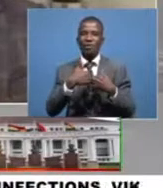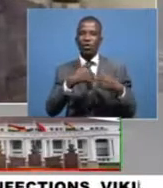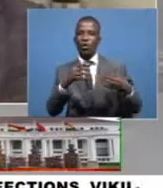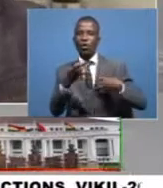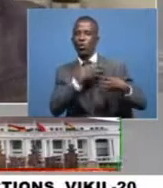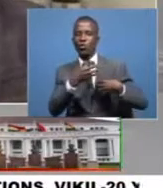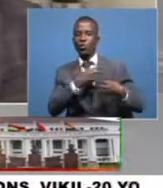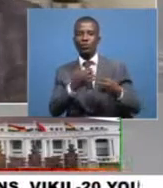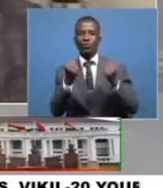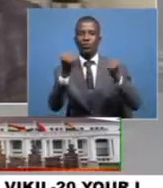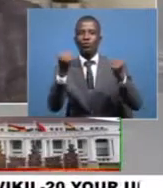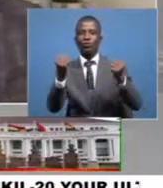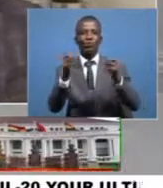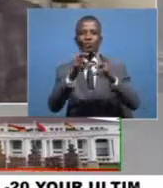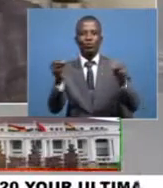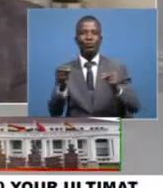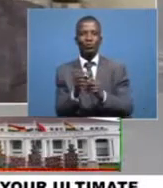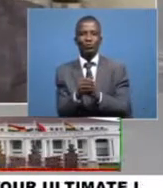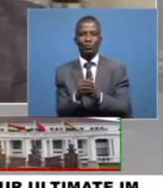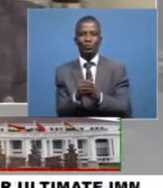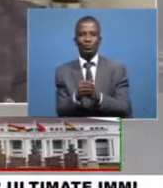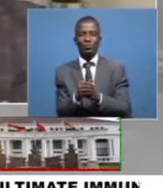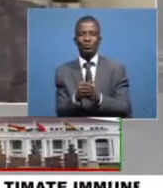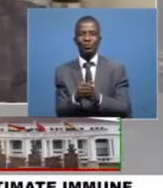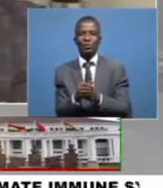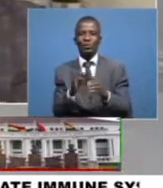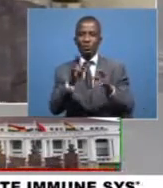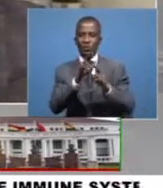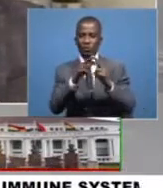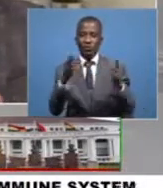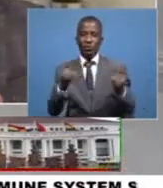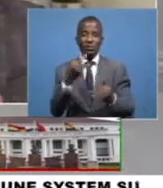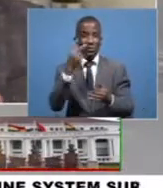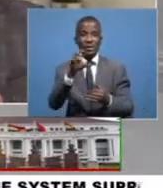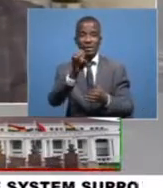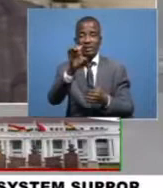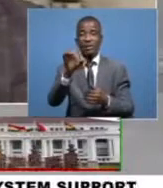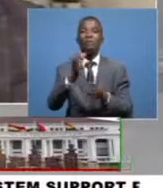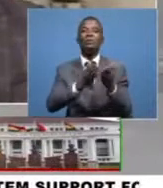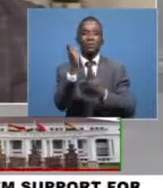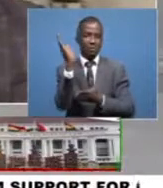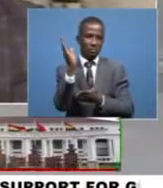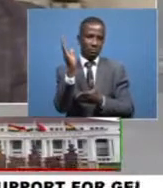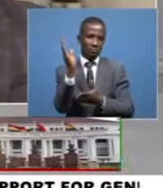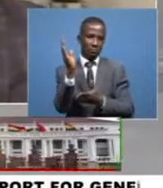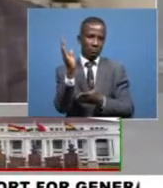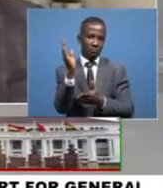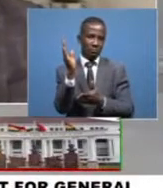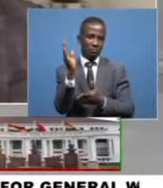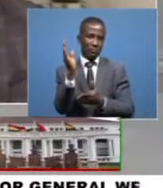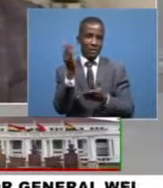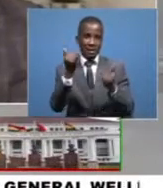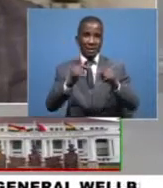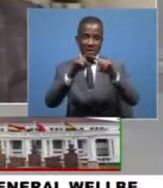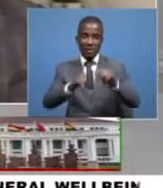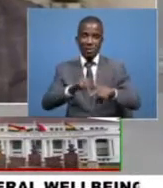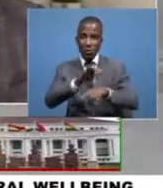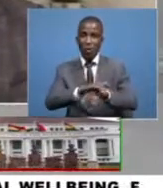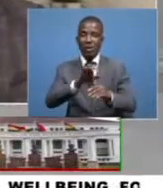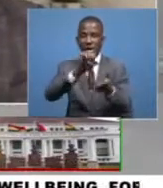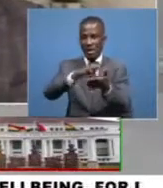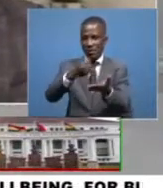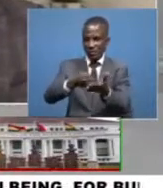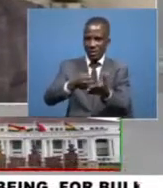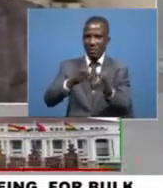the plaintiff has closed this case and the defendant will decide that on the basis of the evidence adduced so